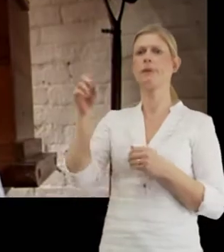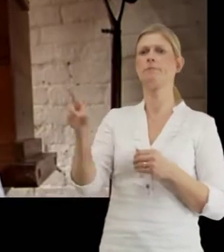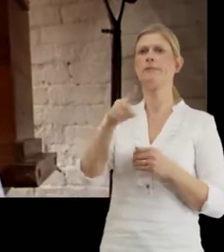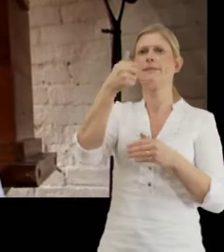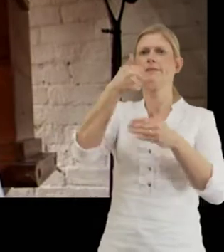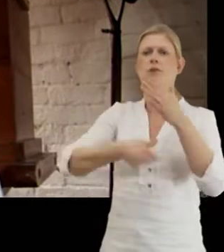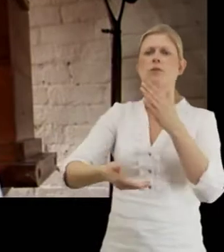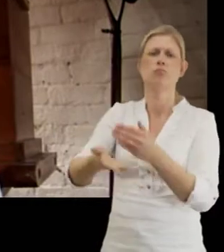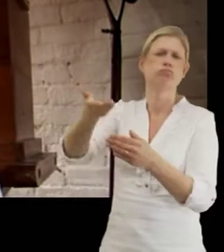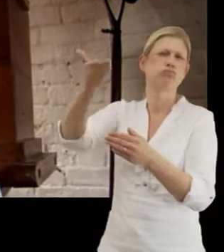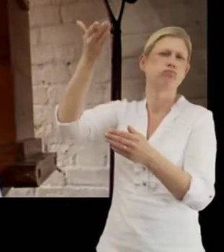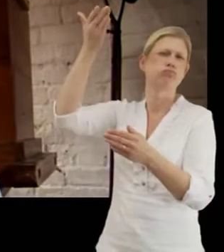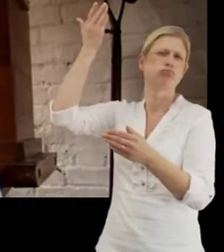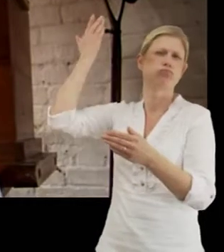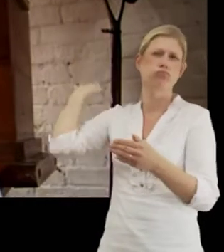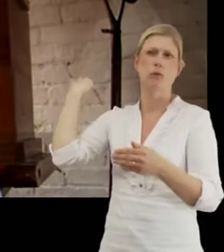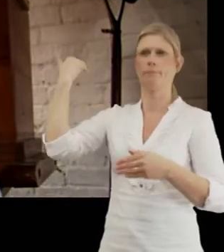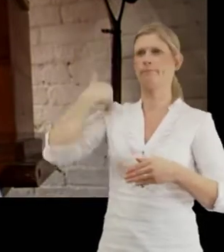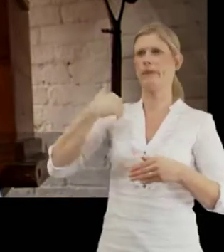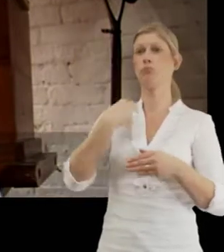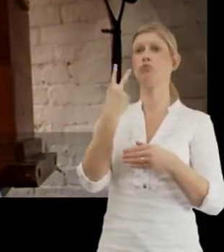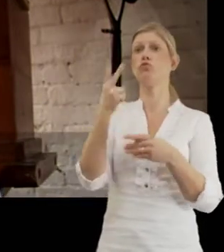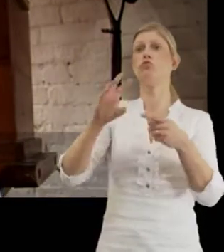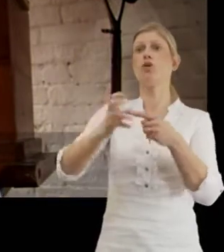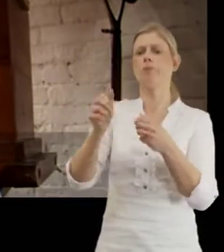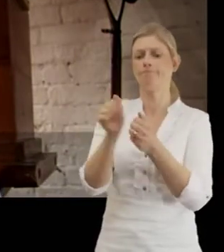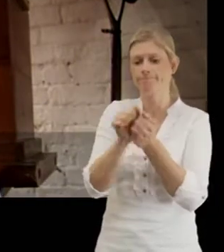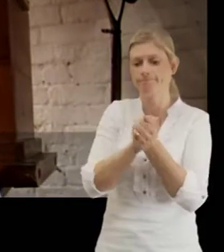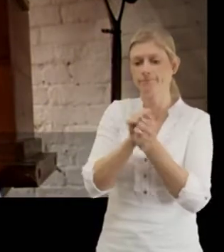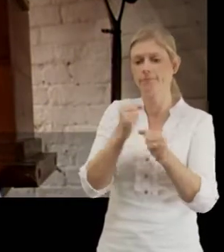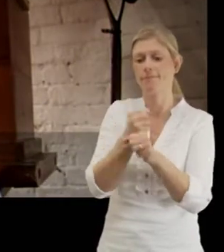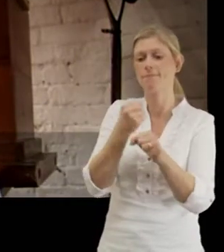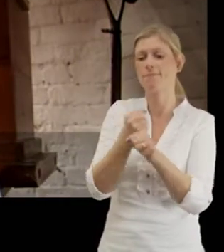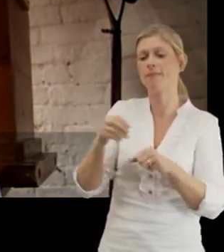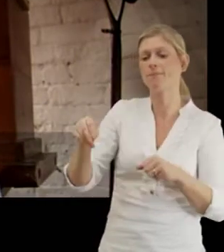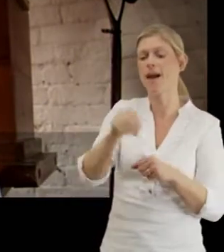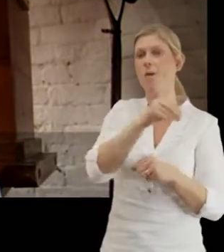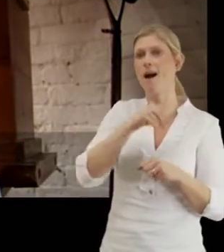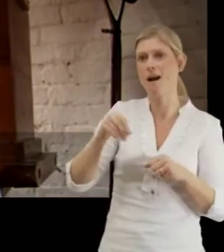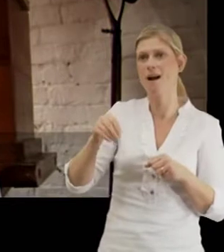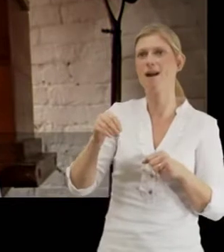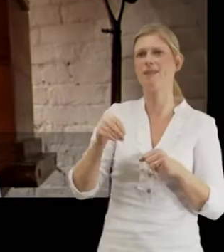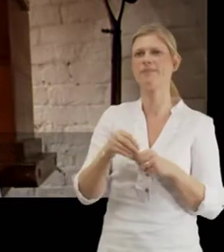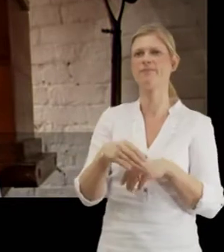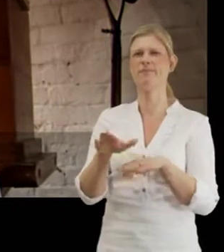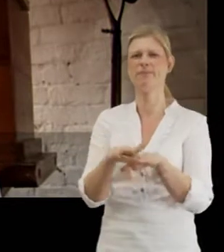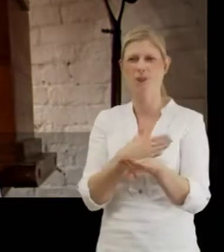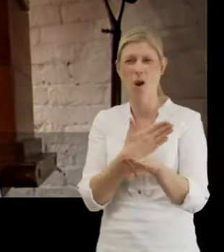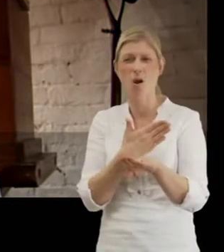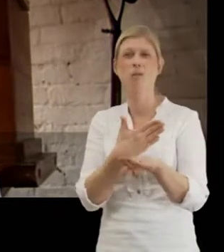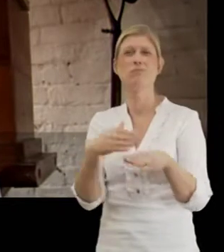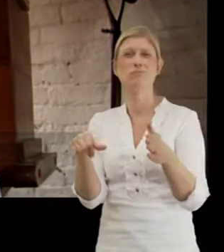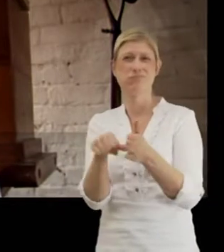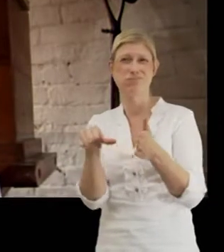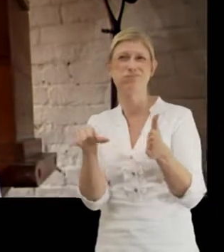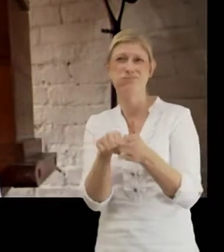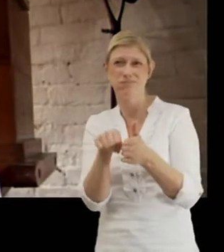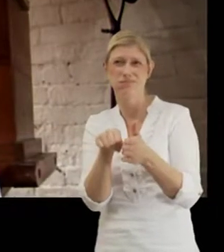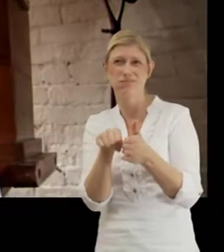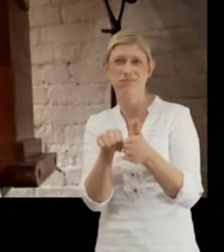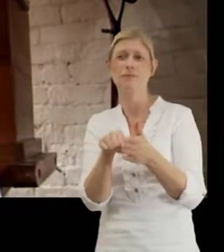started way back. People just rubbed two stones together to make flour. It was very slow, it was very difficult.